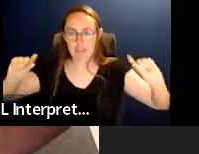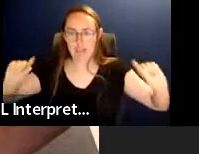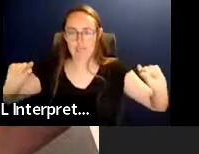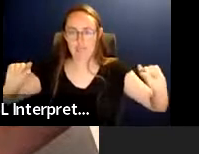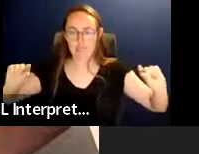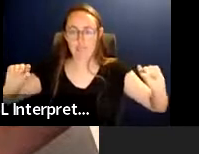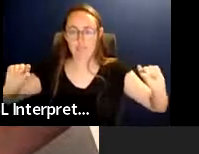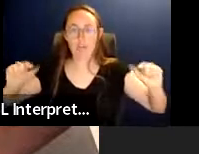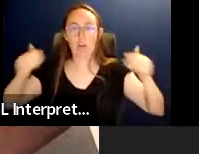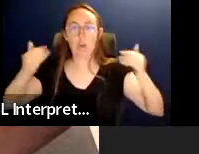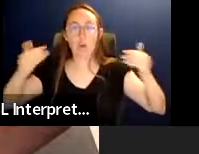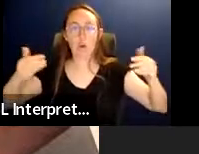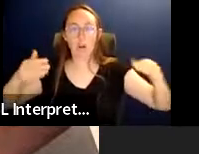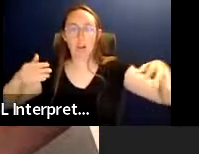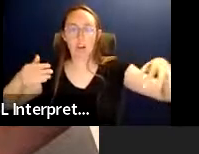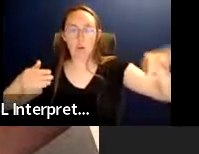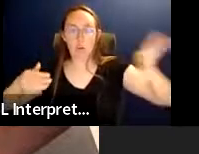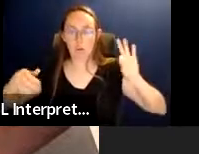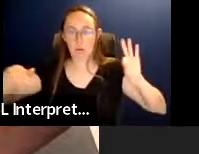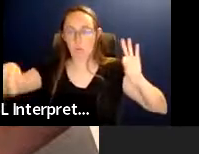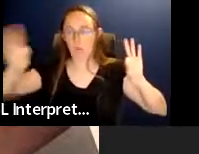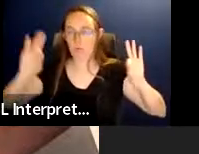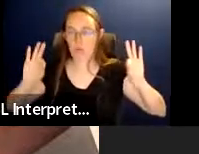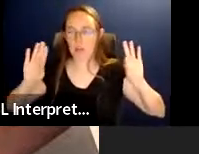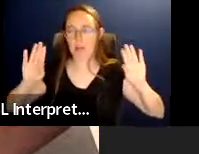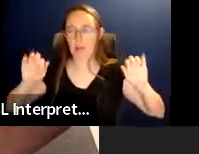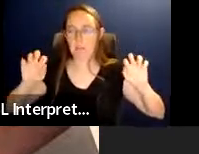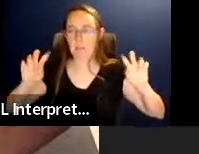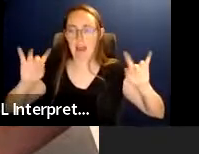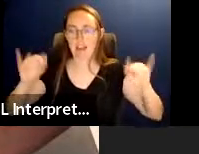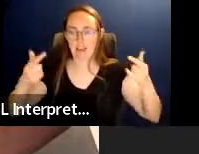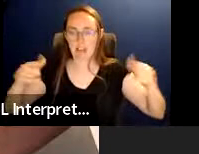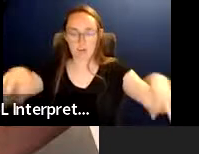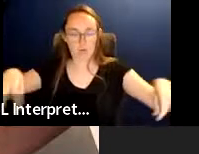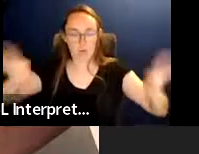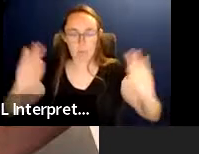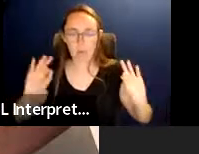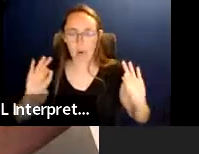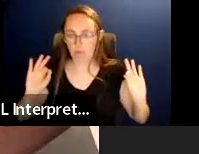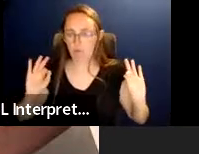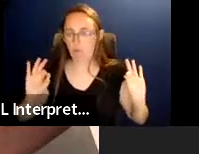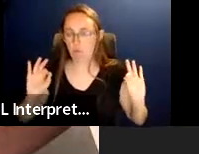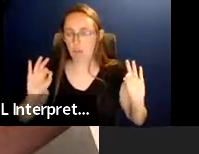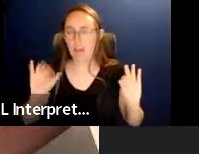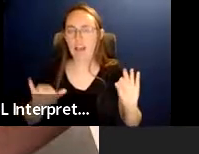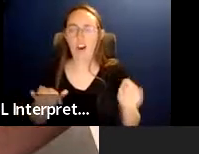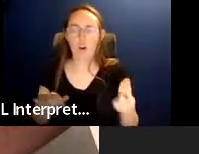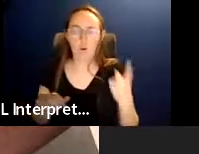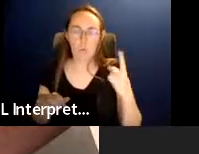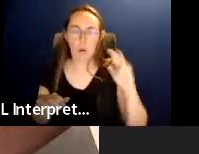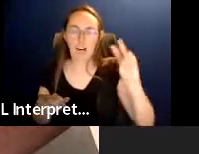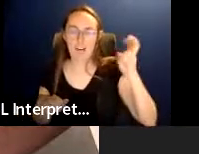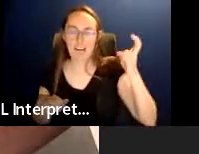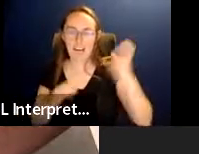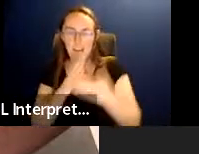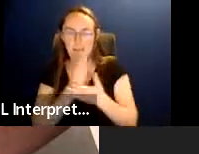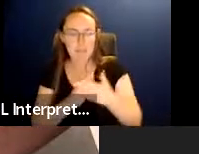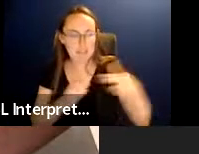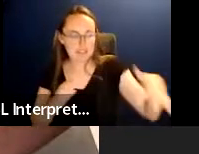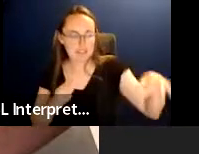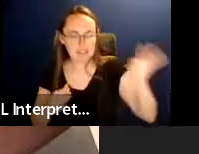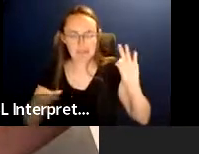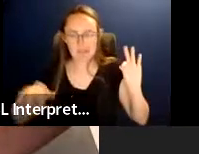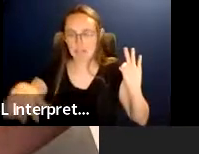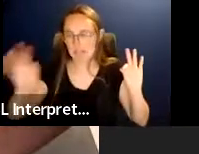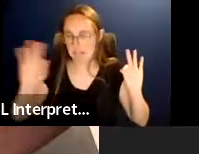to remove the backings off of those 1-inch pieces that are on the ends of the two